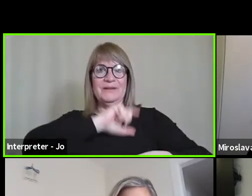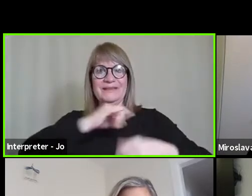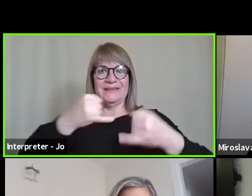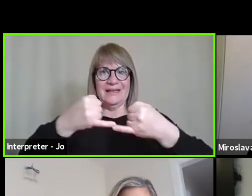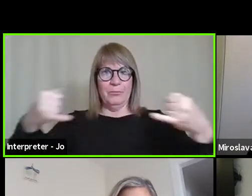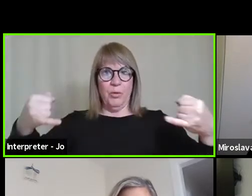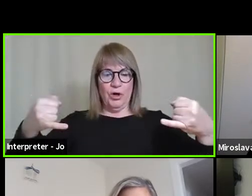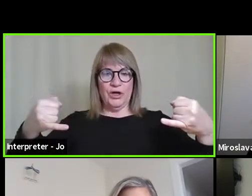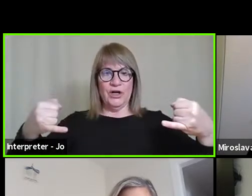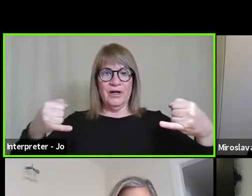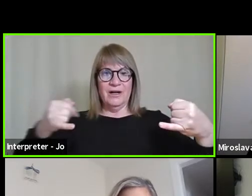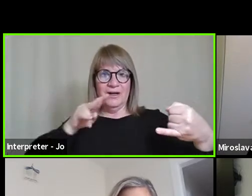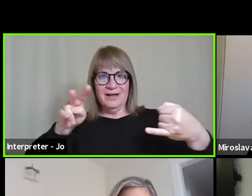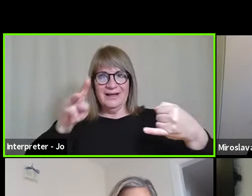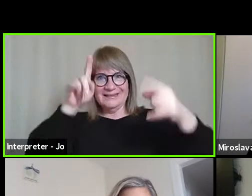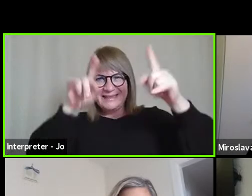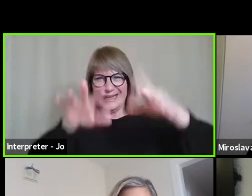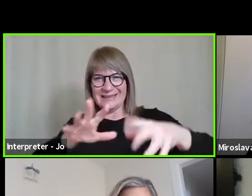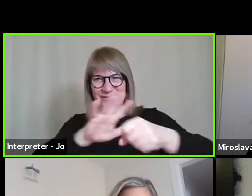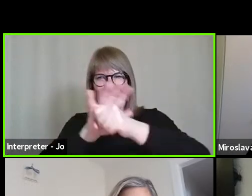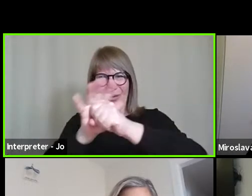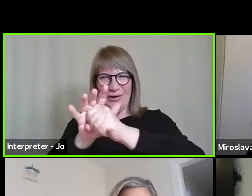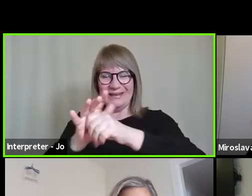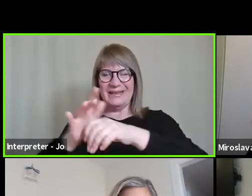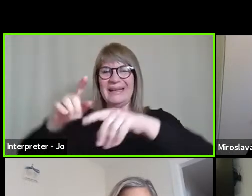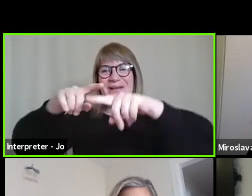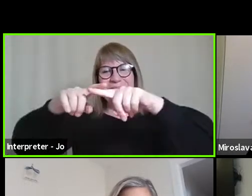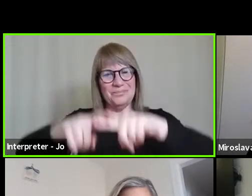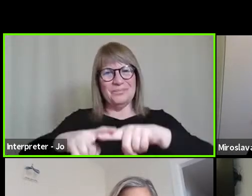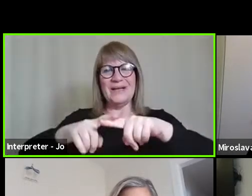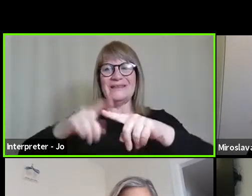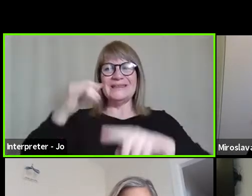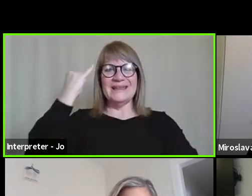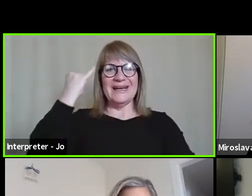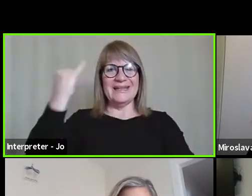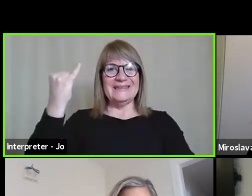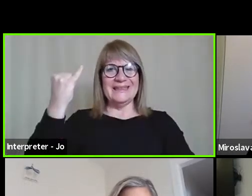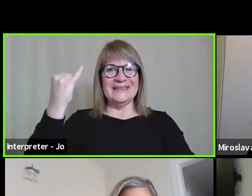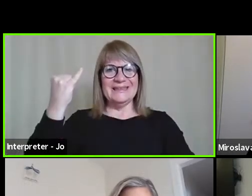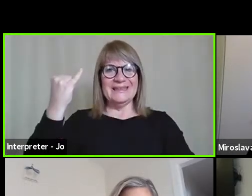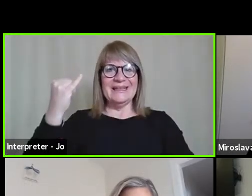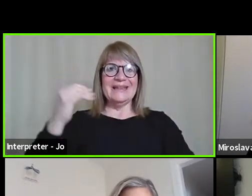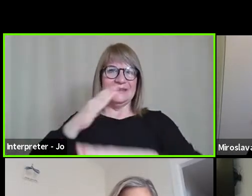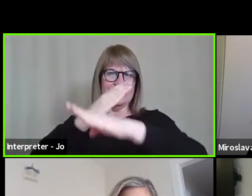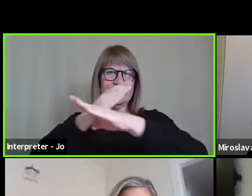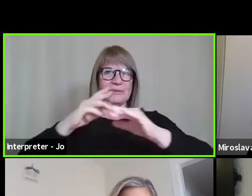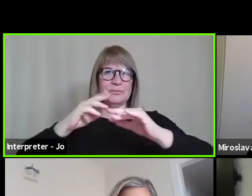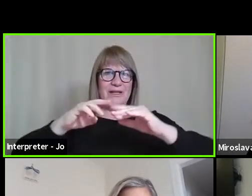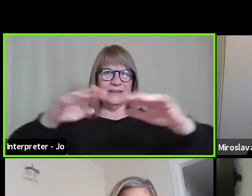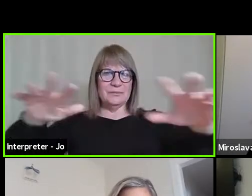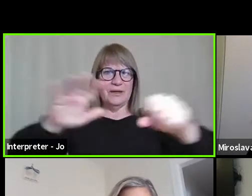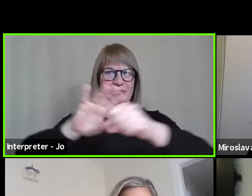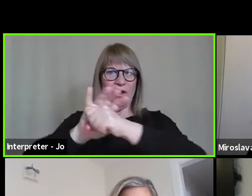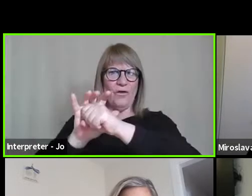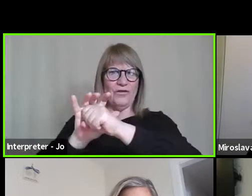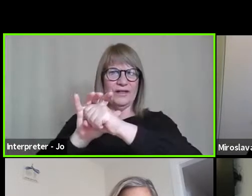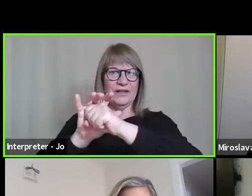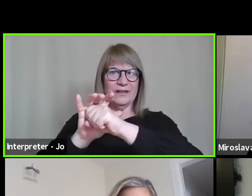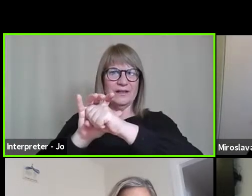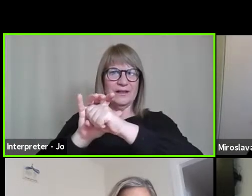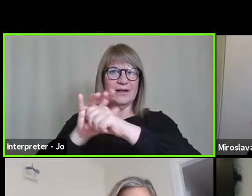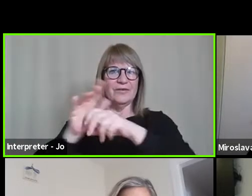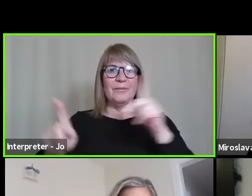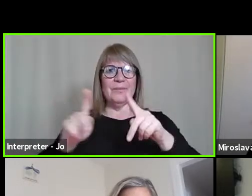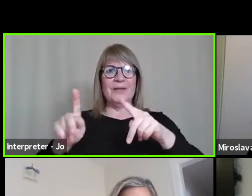asylum so uh and this is based upon this idea that this is to prevent uh the spread of covid from from people